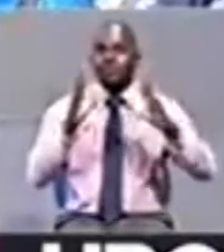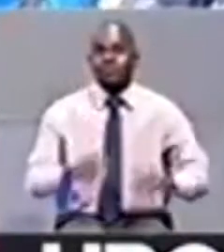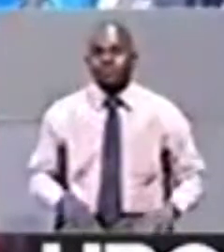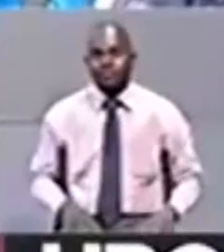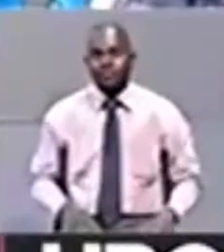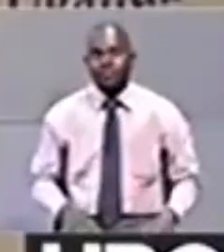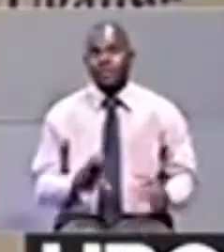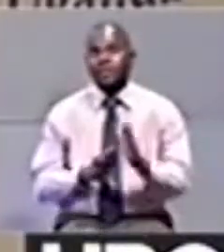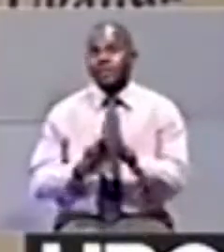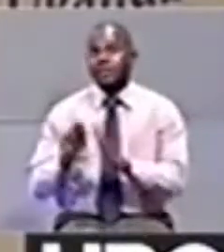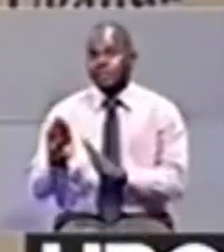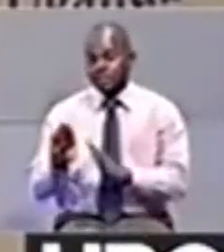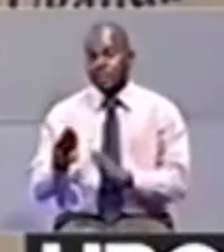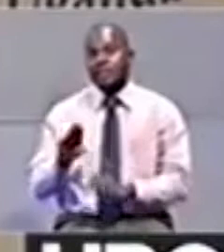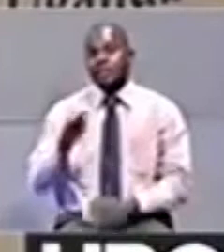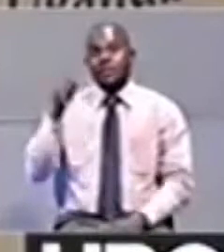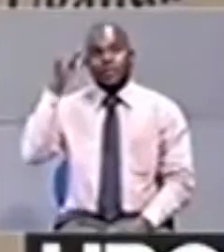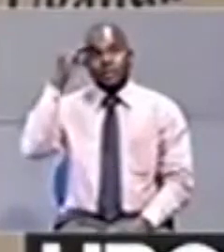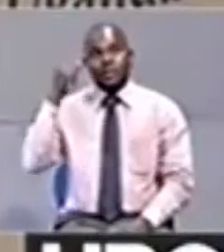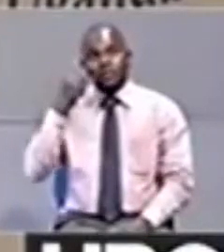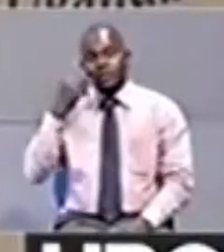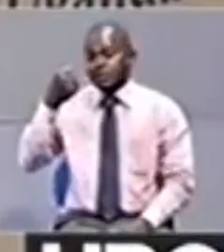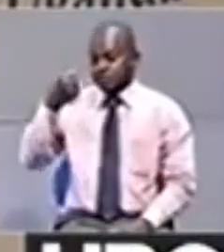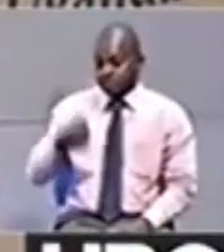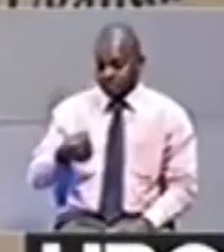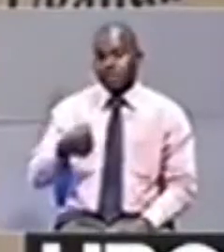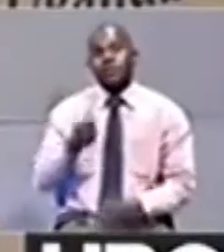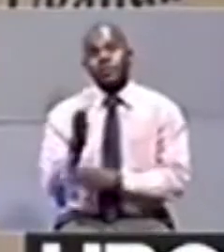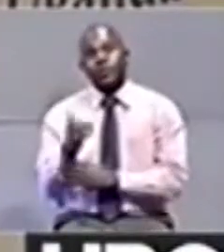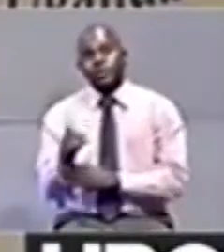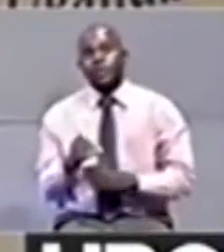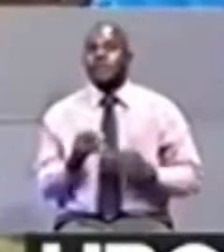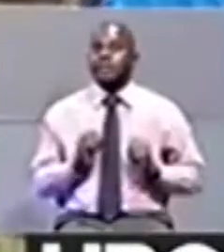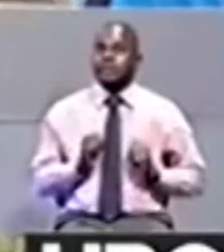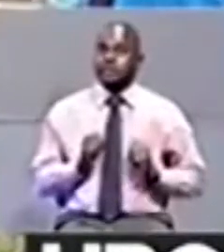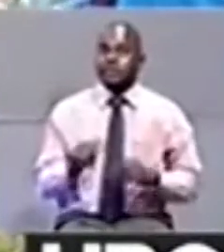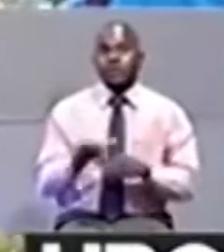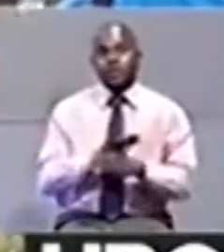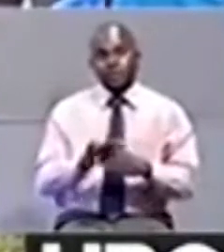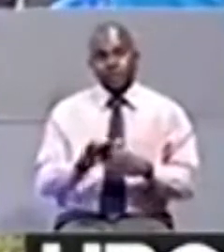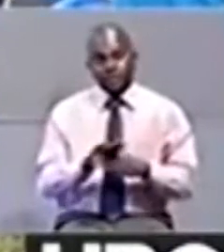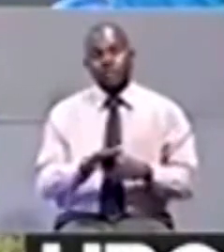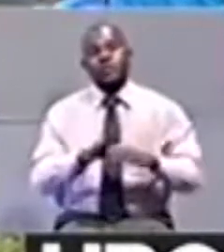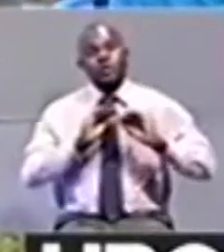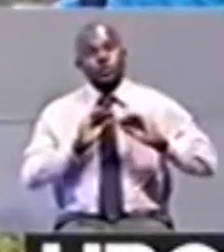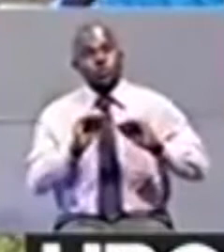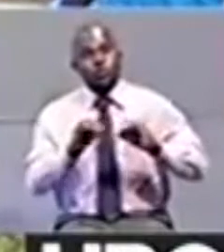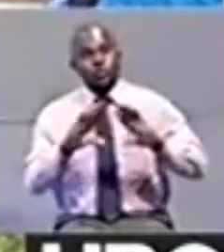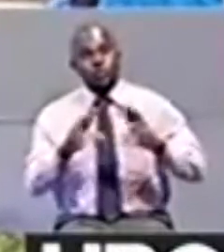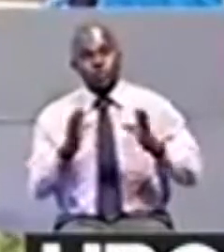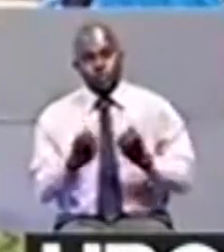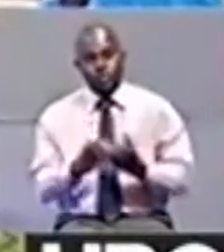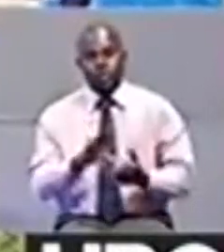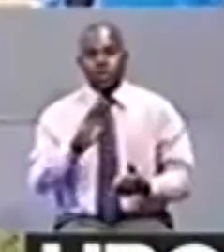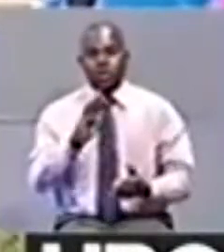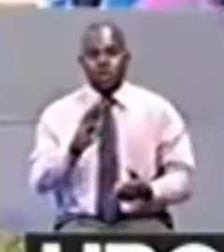The development arm of the South Korean government and the Minister of Trade, Industry and Cooperatives have embarked on training communities in Bungole Parish and